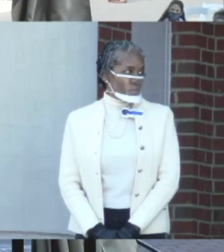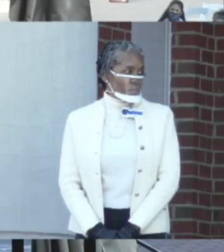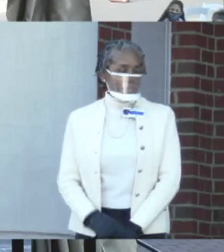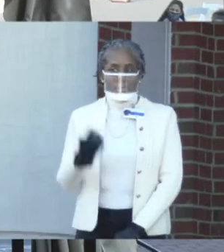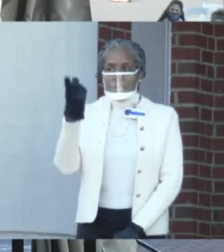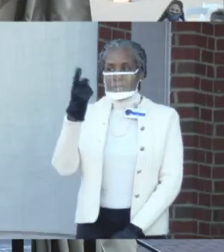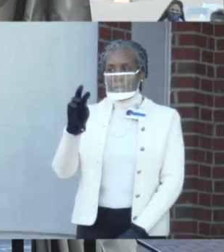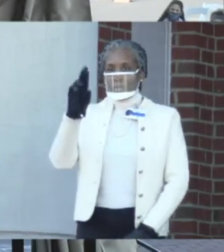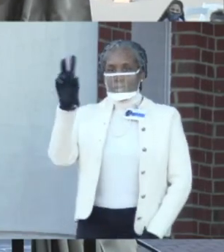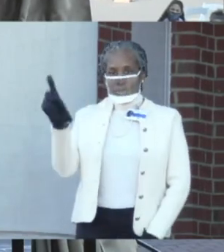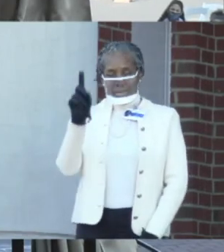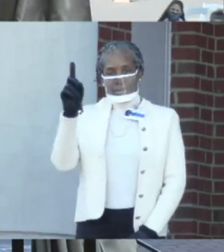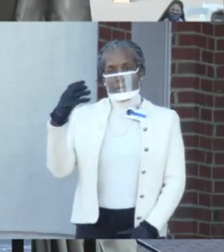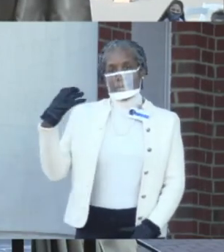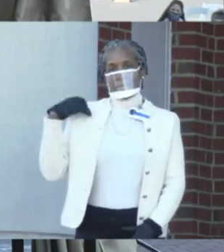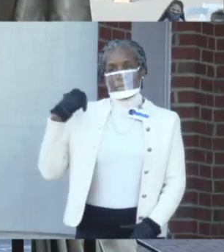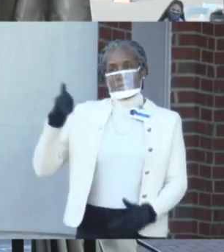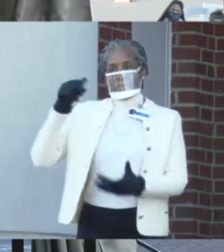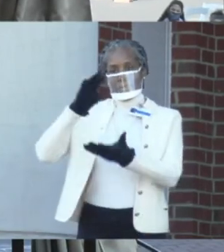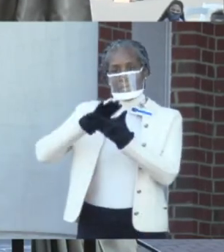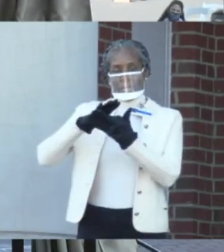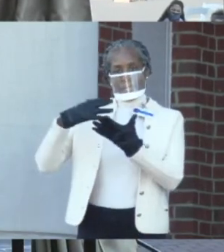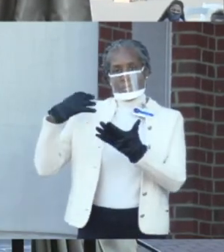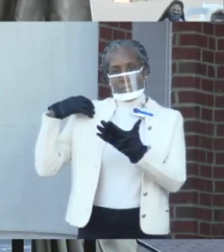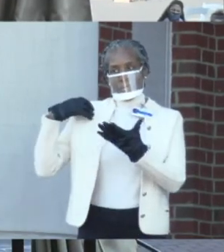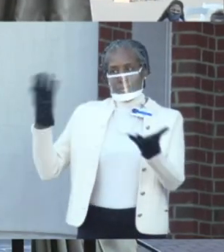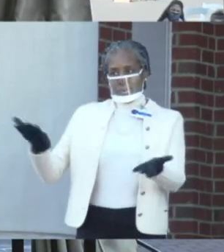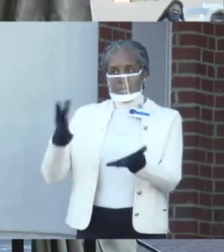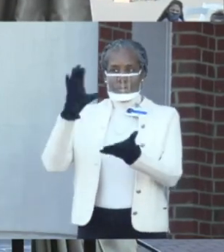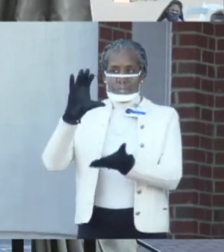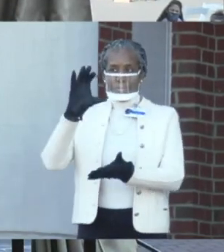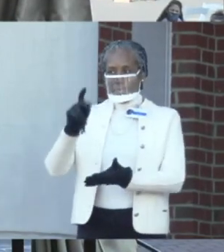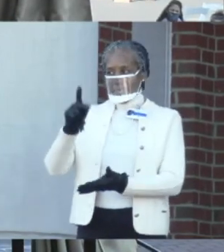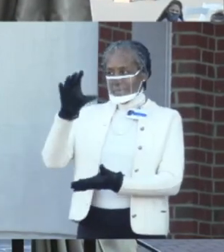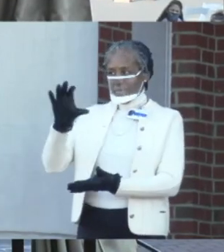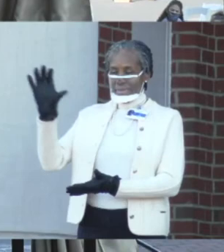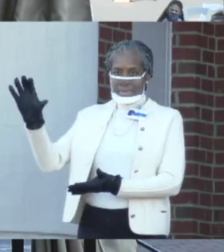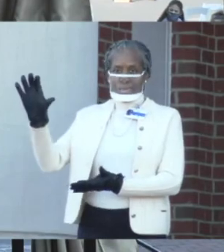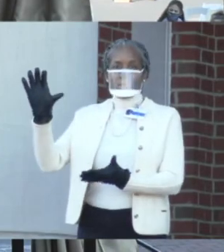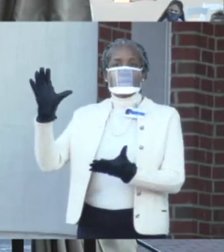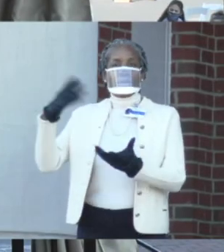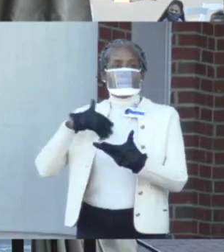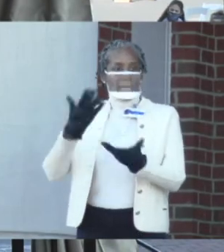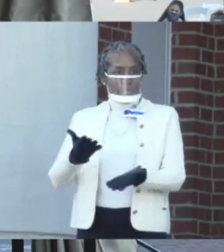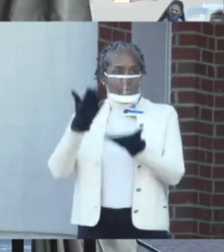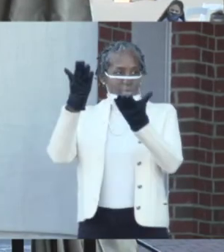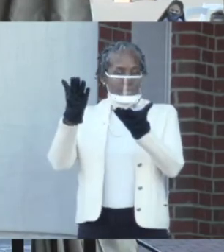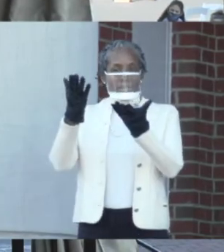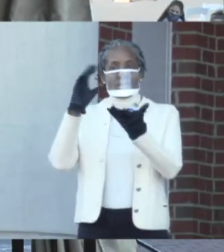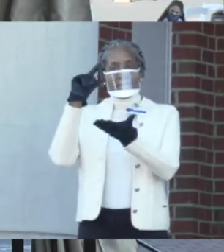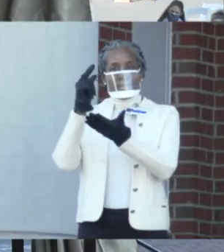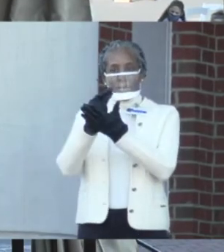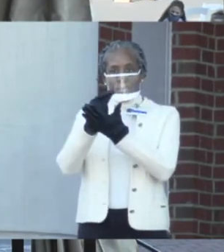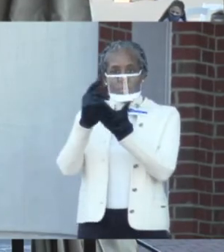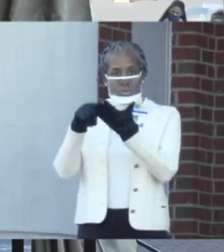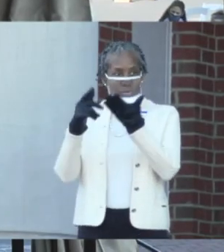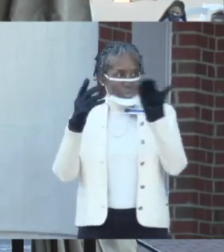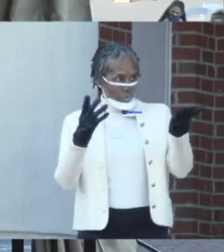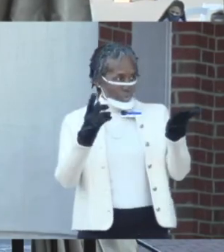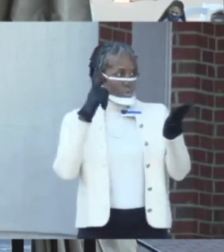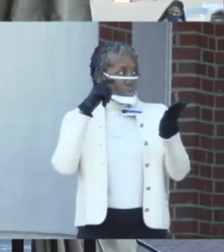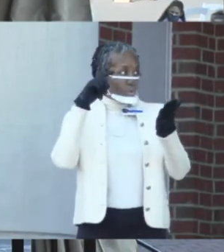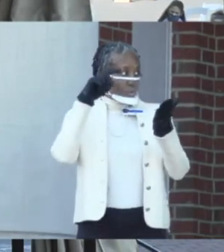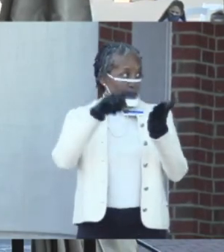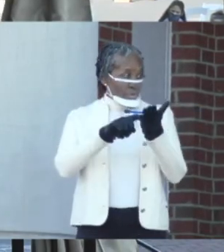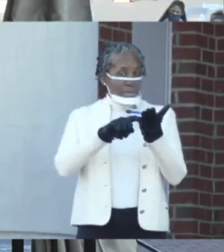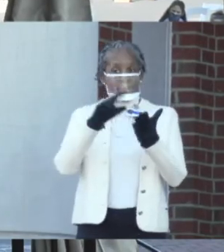Dr. Dietemeyer, as Chief Academic Officer of Central Piedmont Community College, I present these graduates to you on recommendation